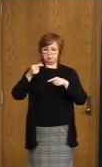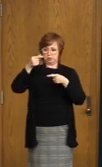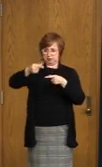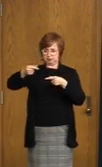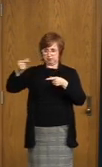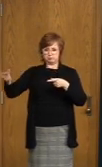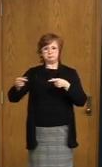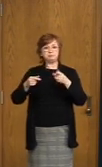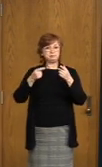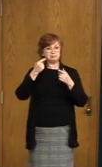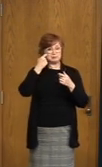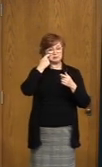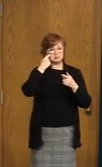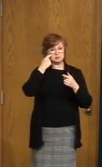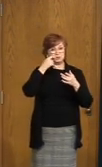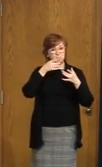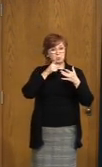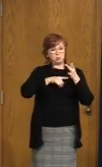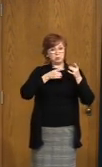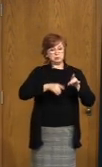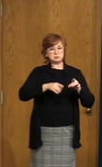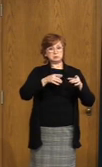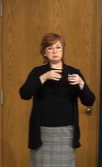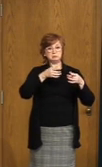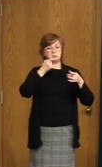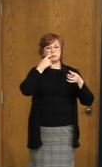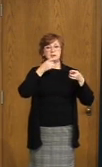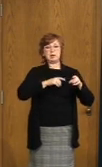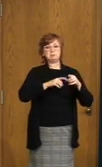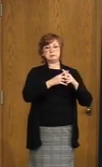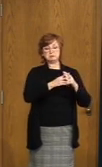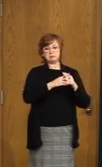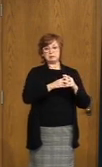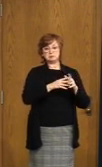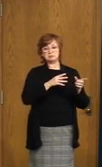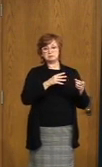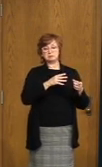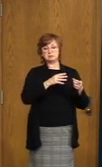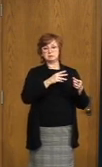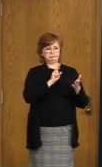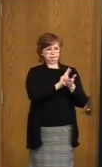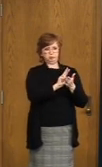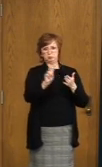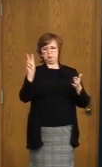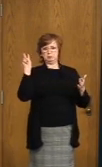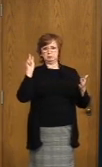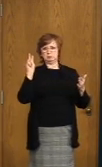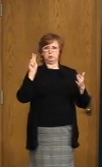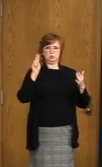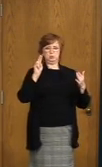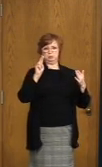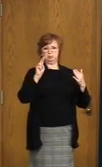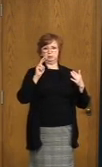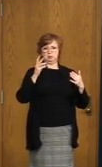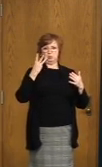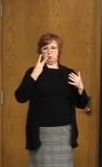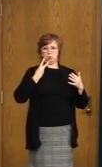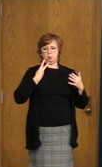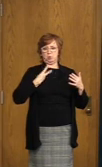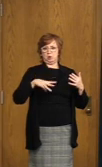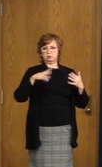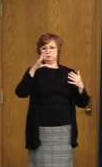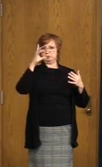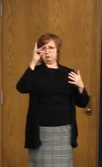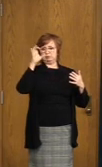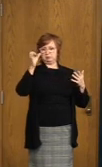to the south of us and what happened in Capitol Hill here not too long ago, where a protest went from being a